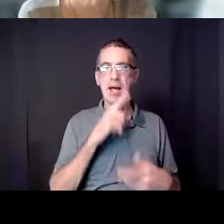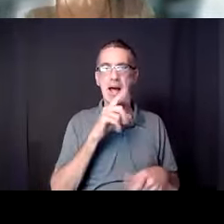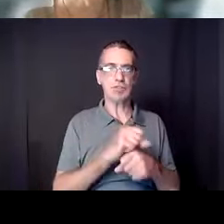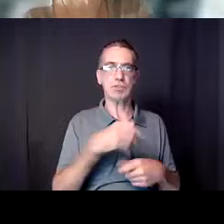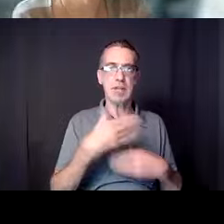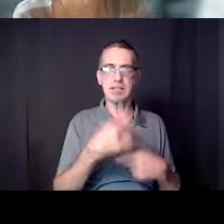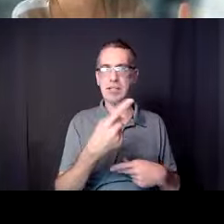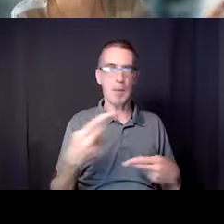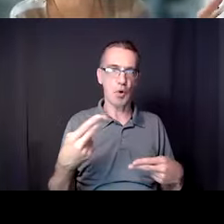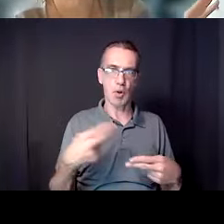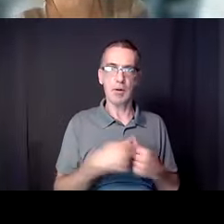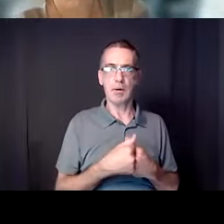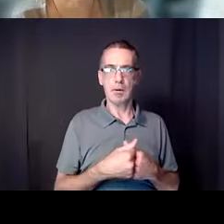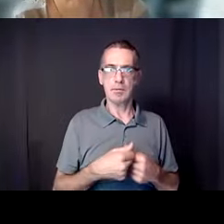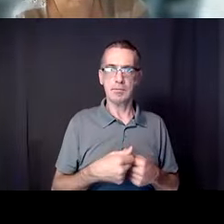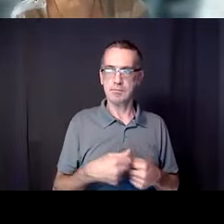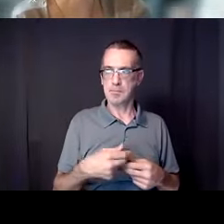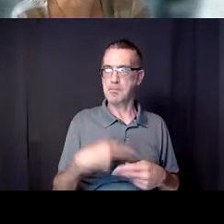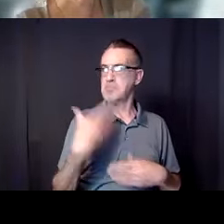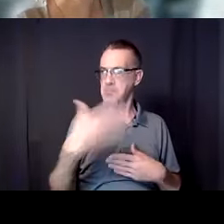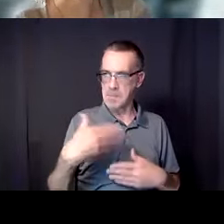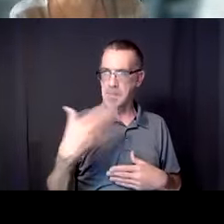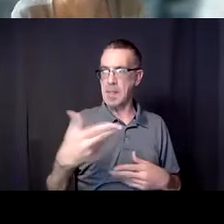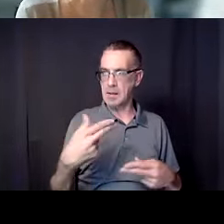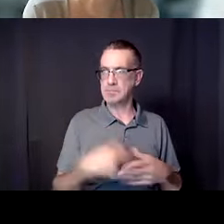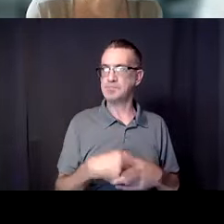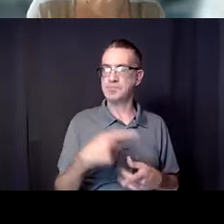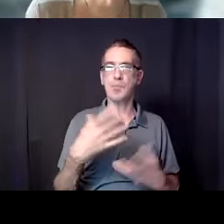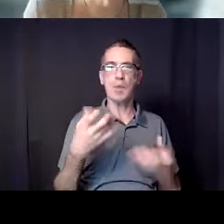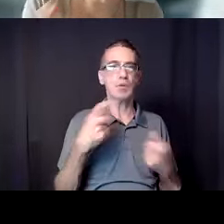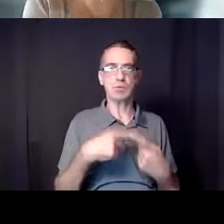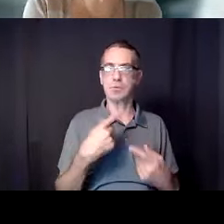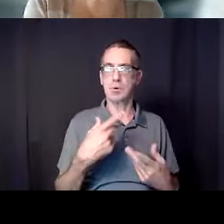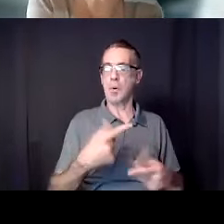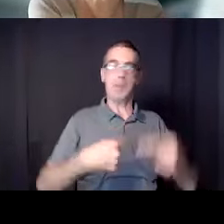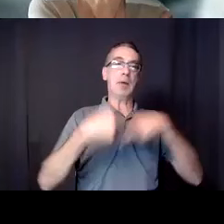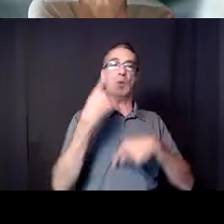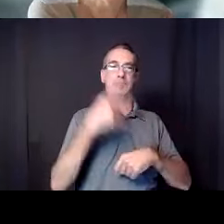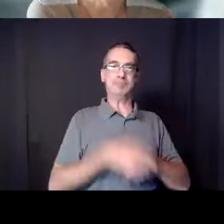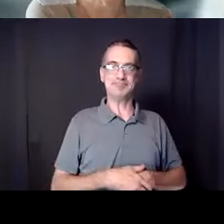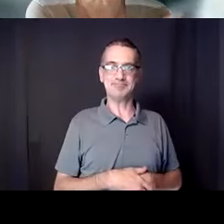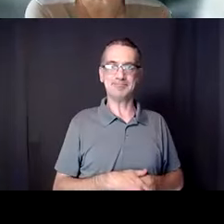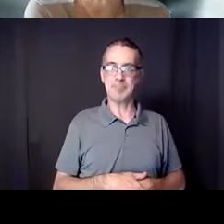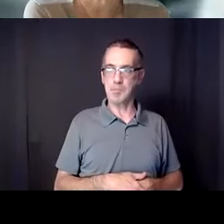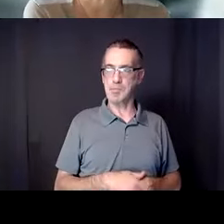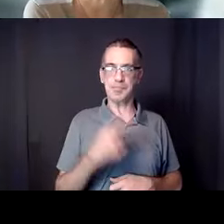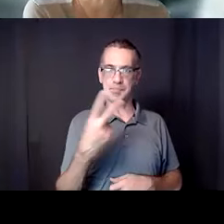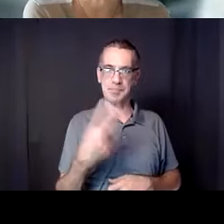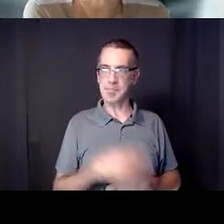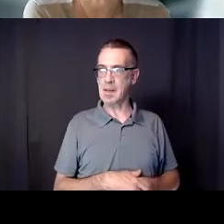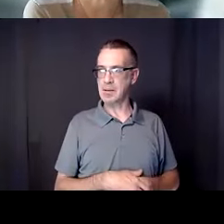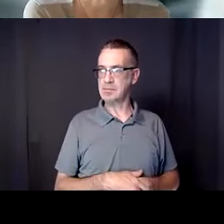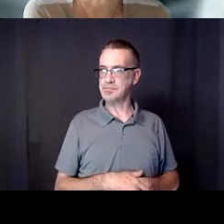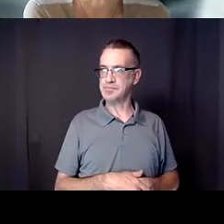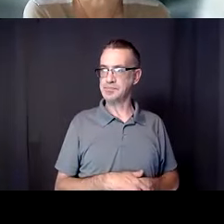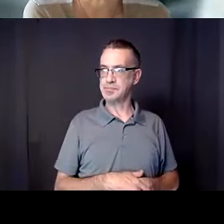next couple, the next slide, and then the next one. So we just want to, if you'll back up one or two.